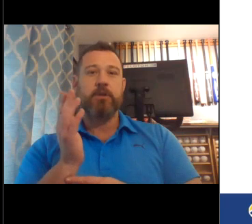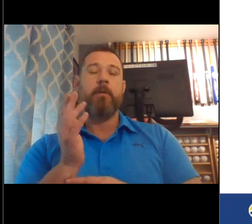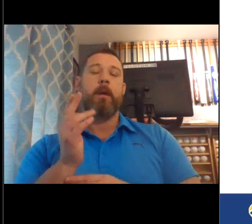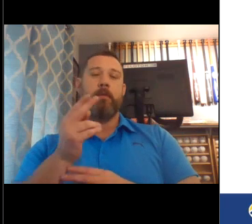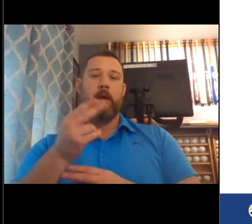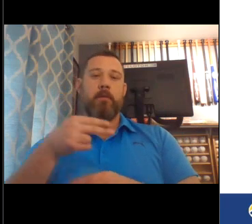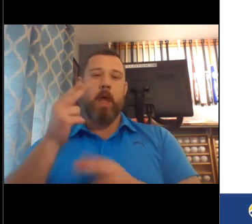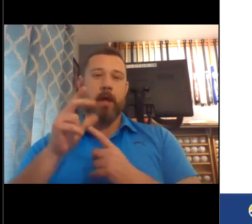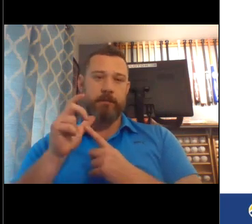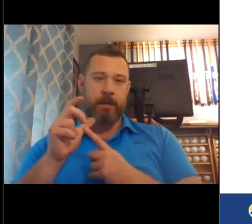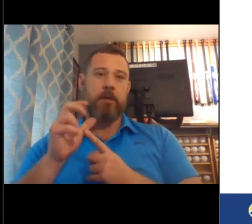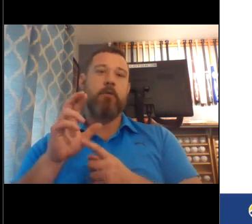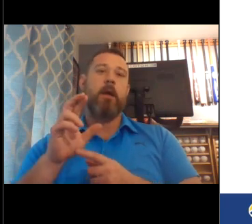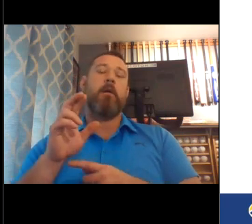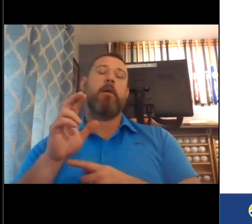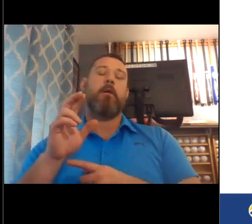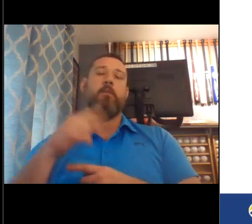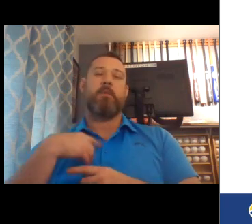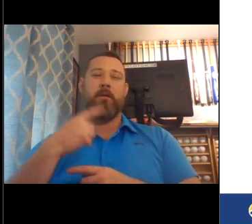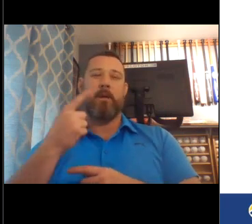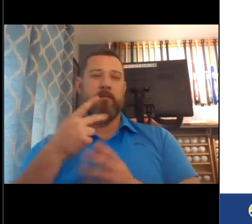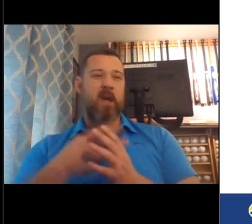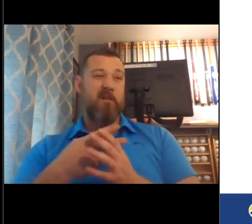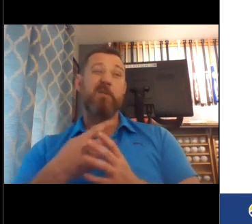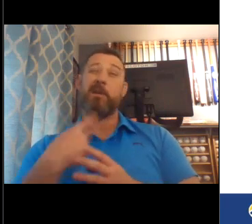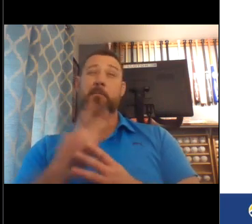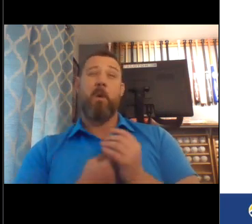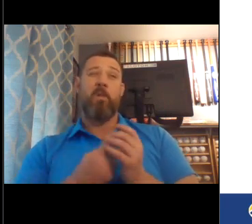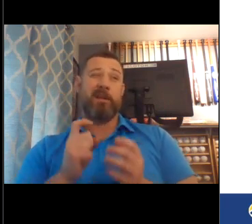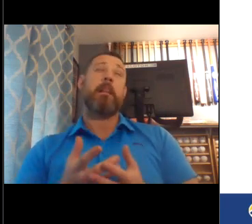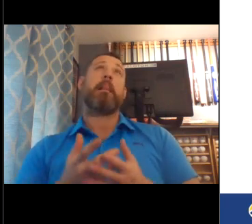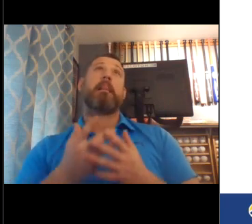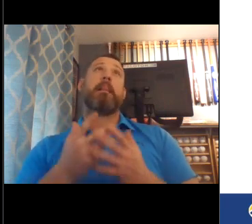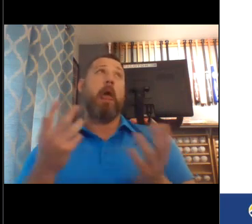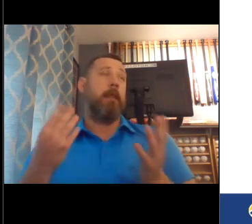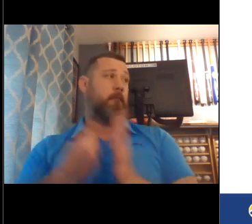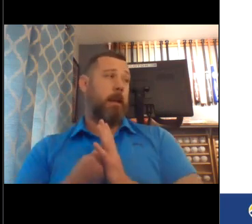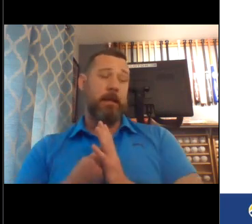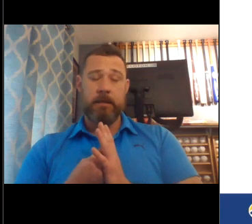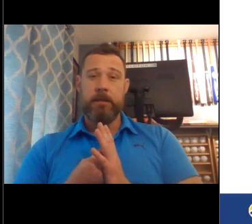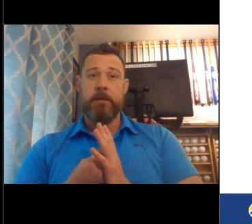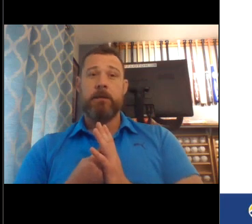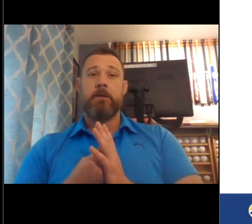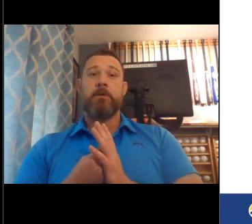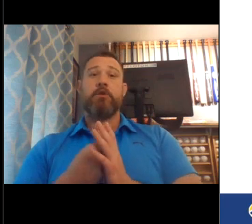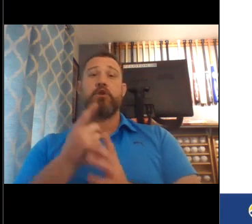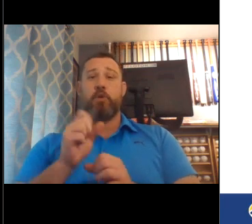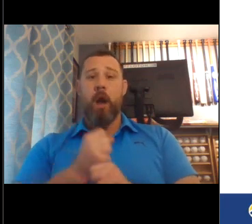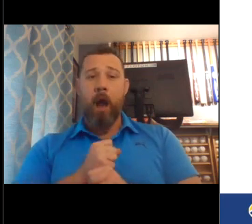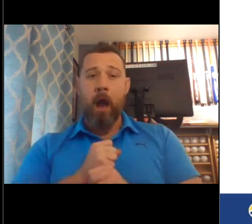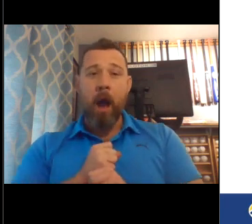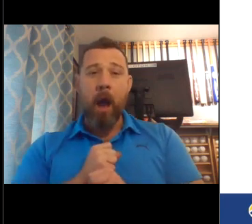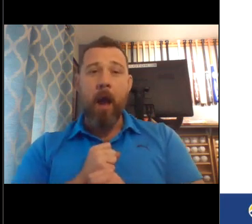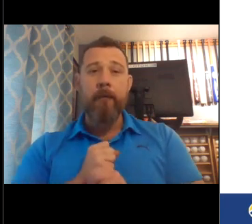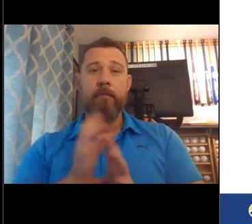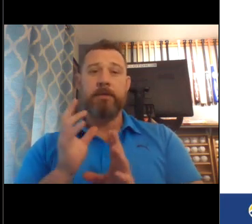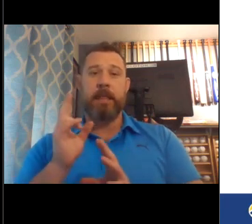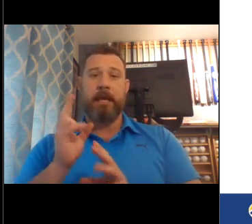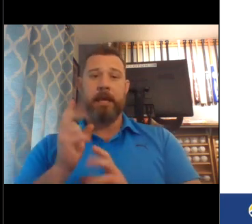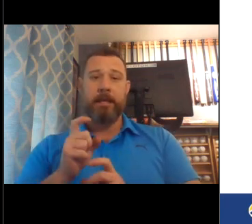something in common. We both need lots of money. So you obviously need a lot of money to finish the whole project.